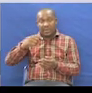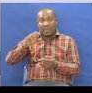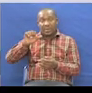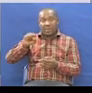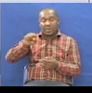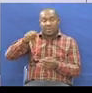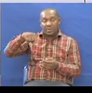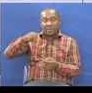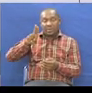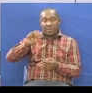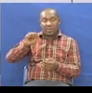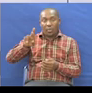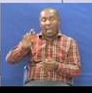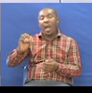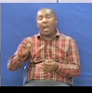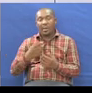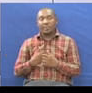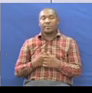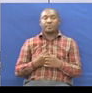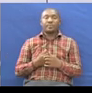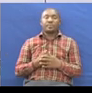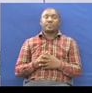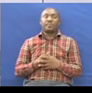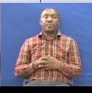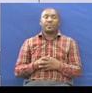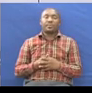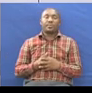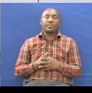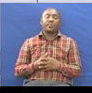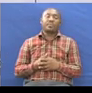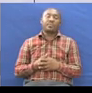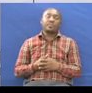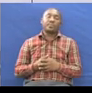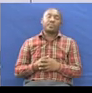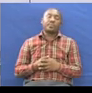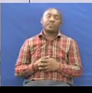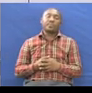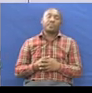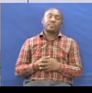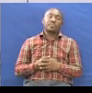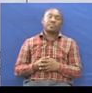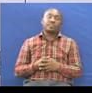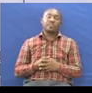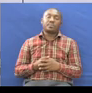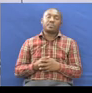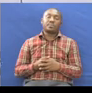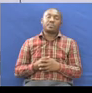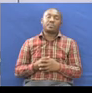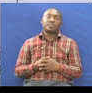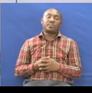equations, perfect square quadratic equations, or quadratic equations